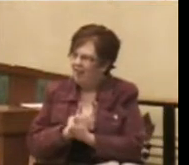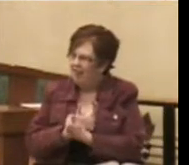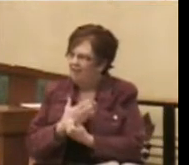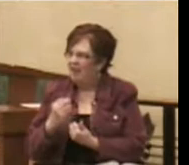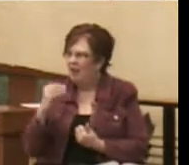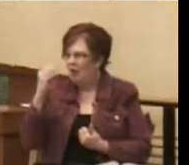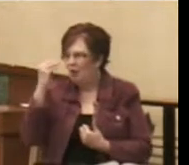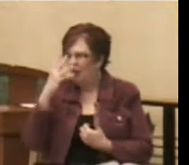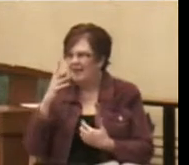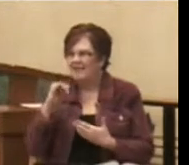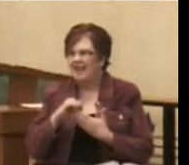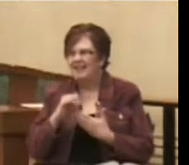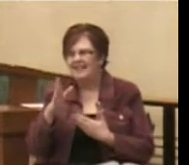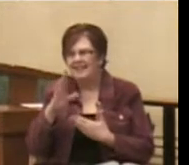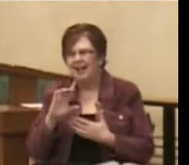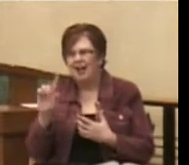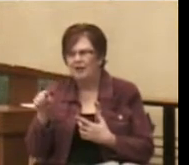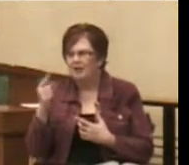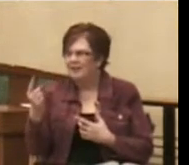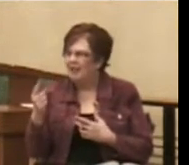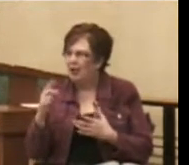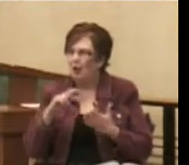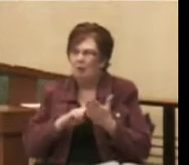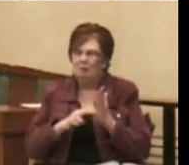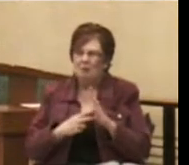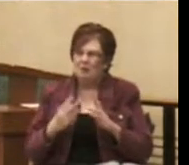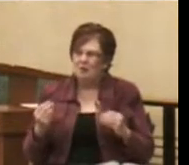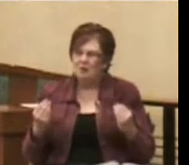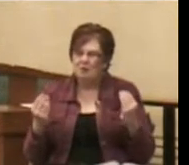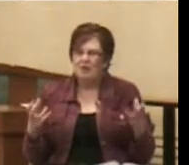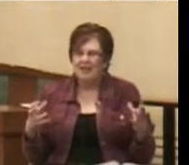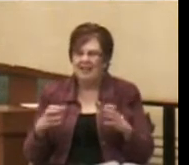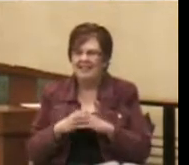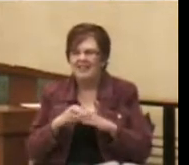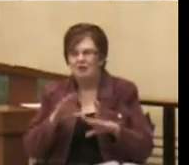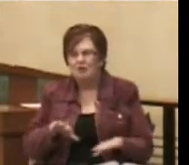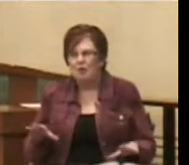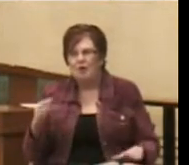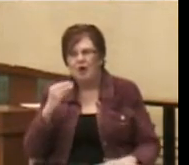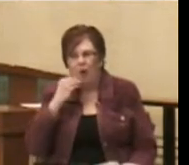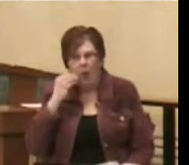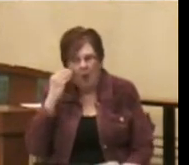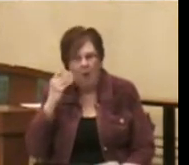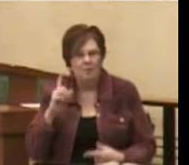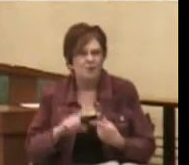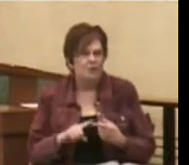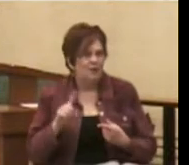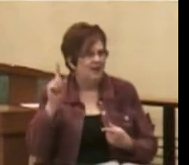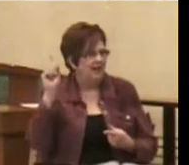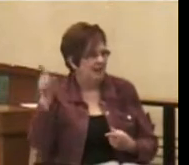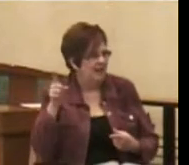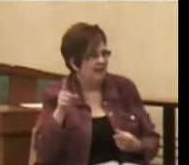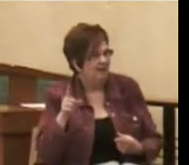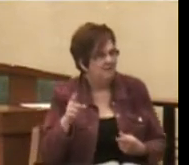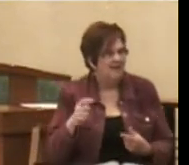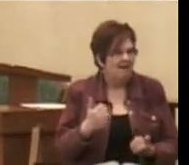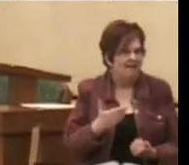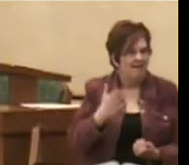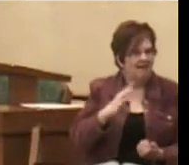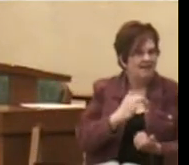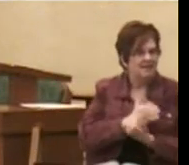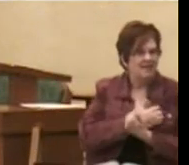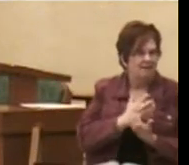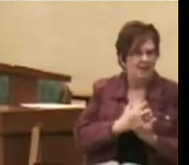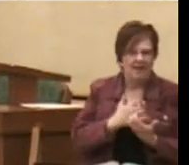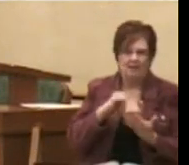grace. It is God's singular purpose to bring his children home to him. It is God's love that